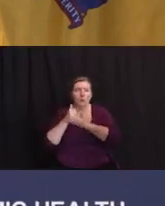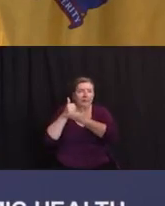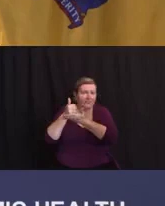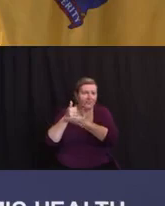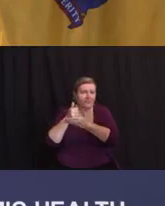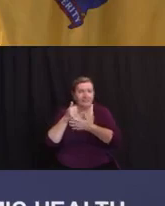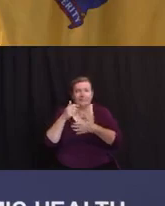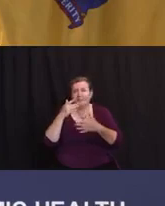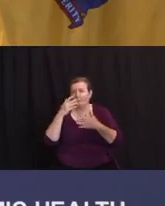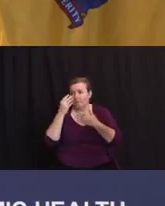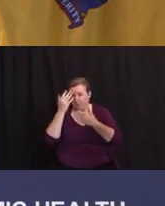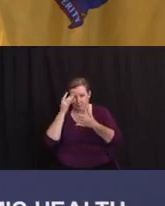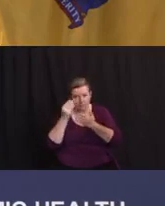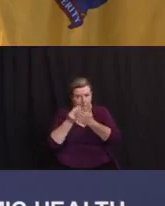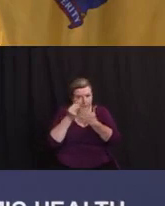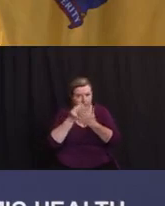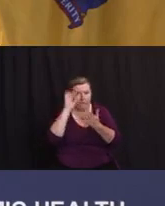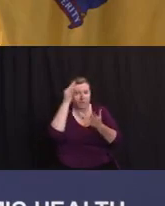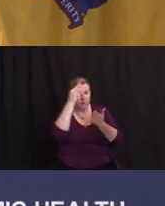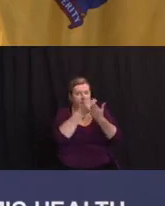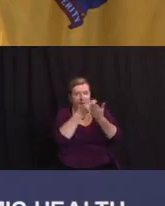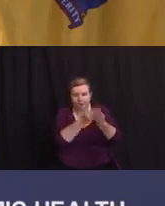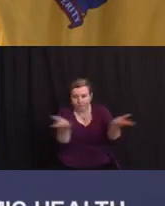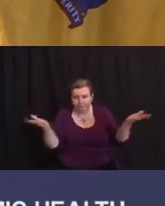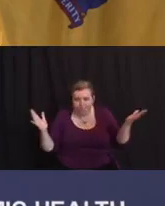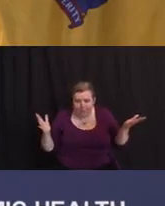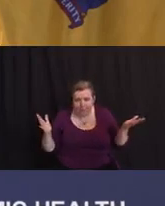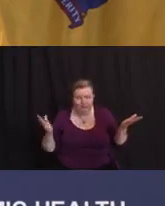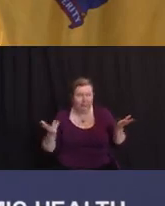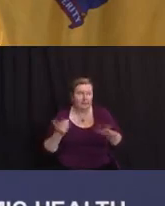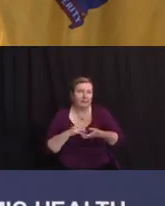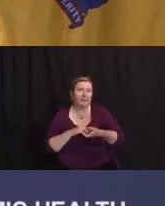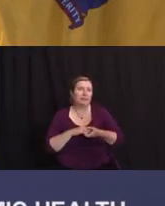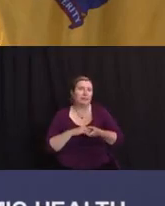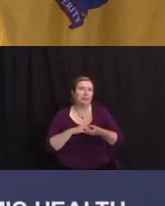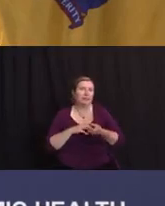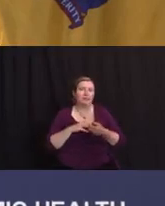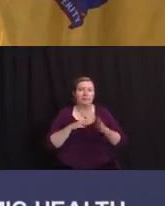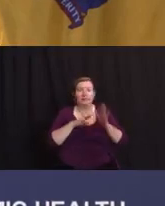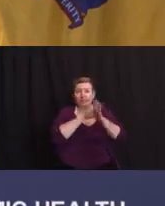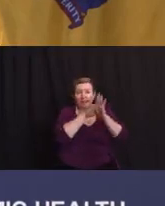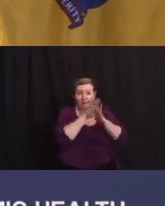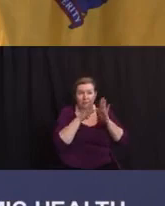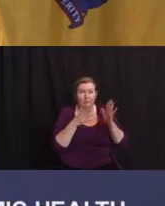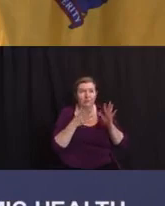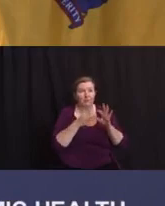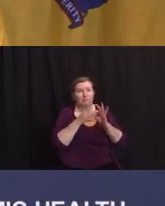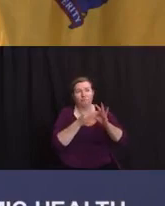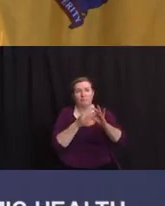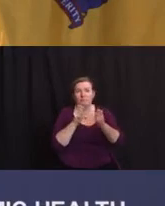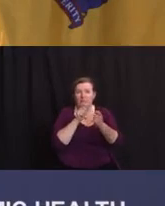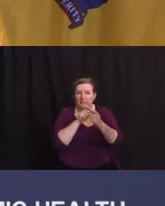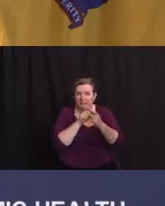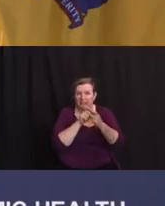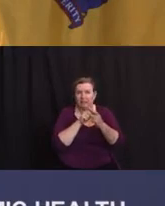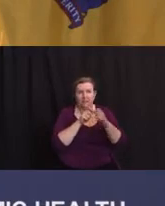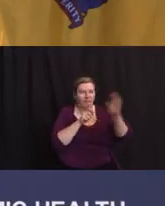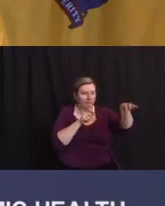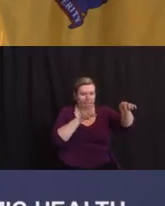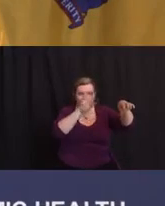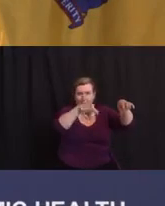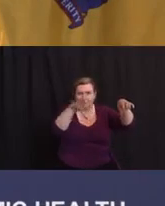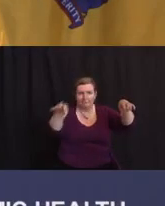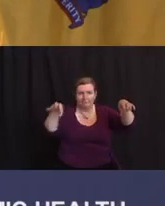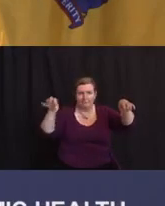distributed. There's not enough supply, so when we talk to developers about a particular development, we have a laser obsession